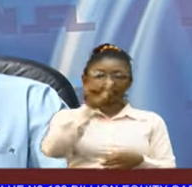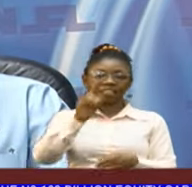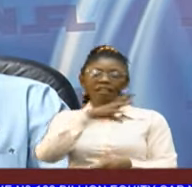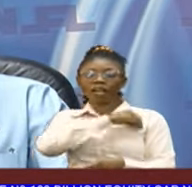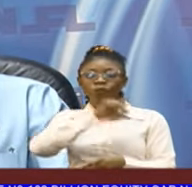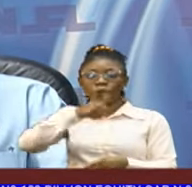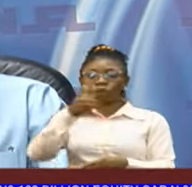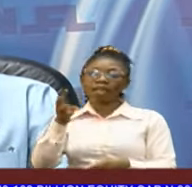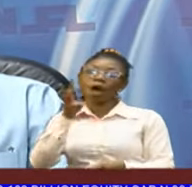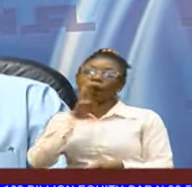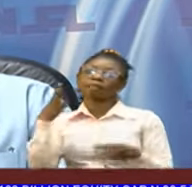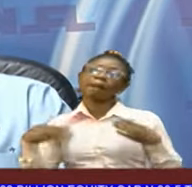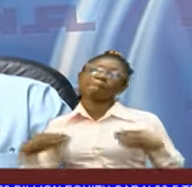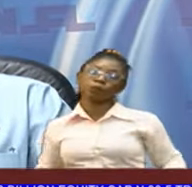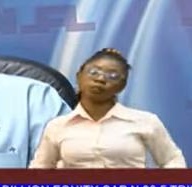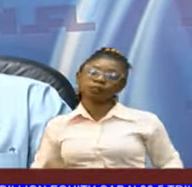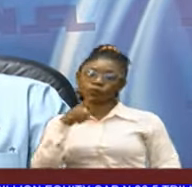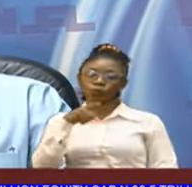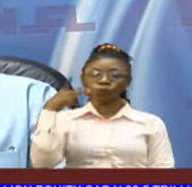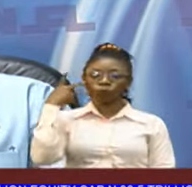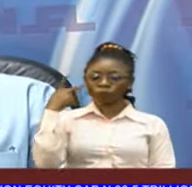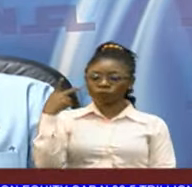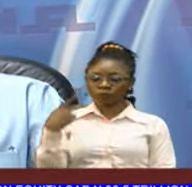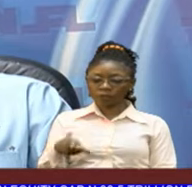bodies, you discover that